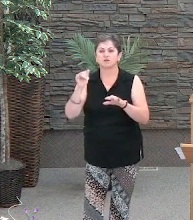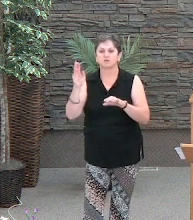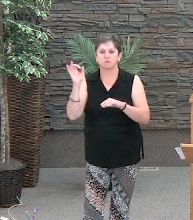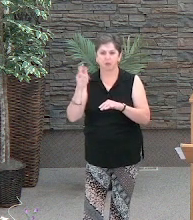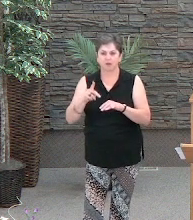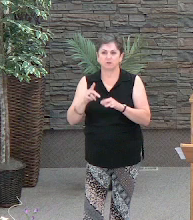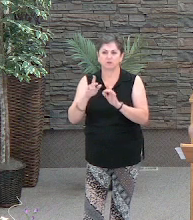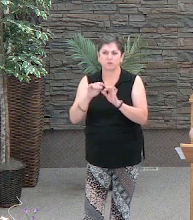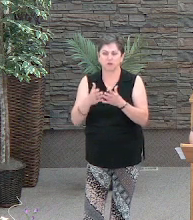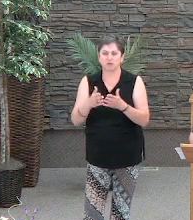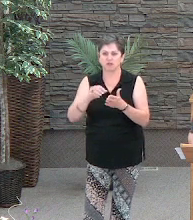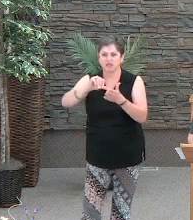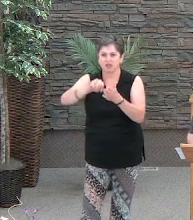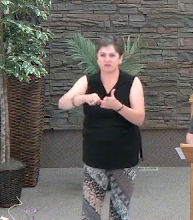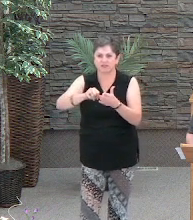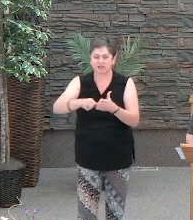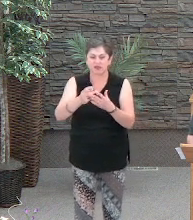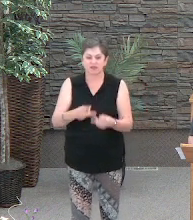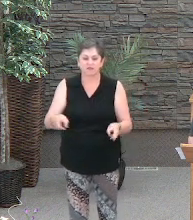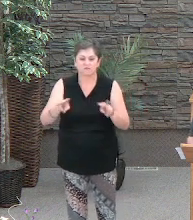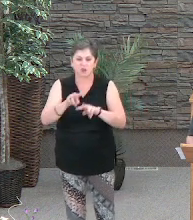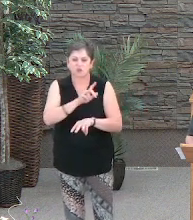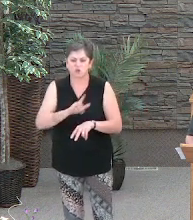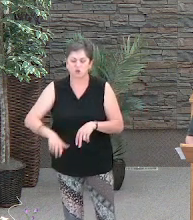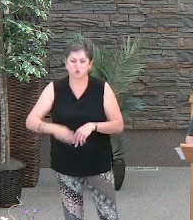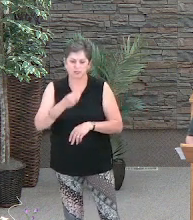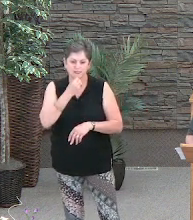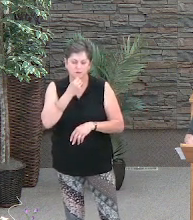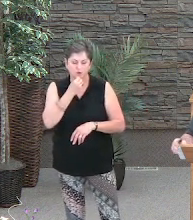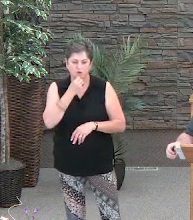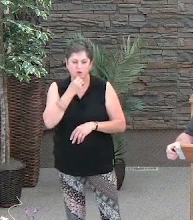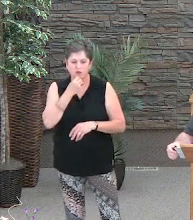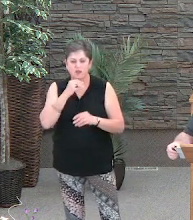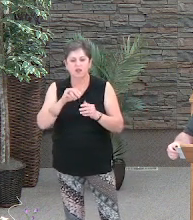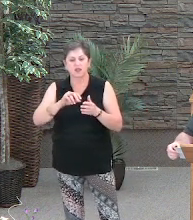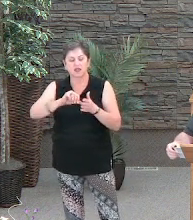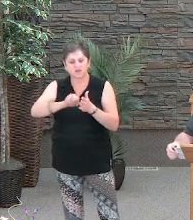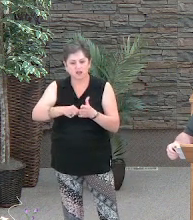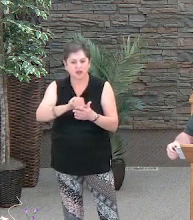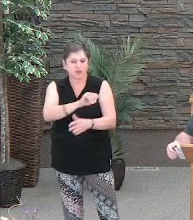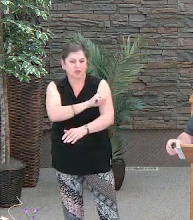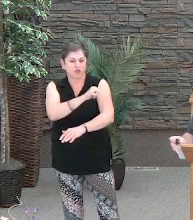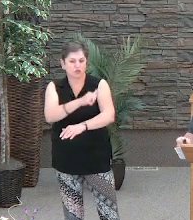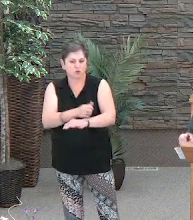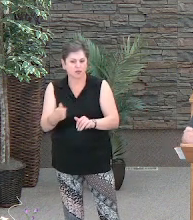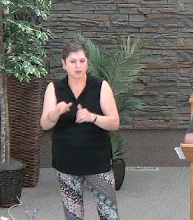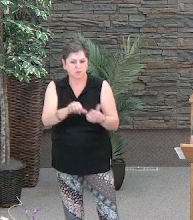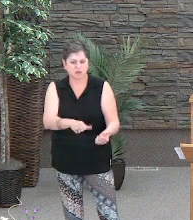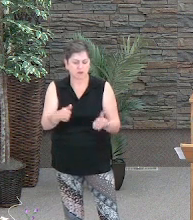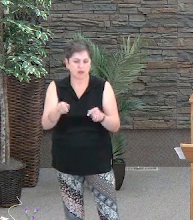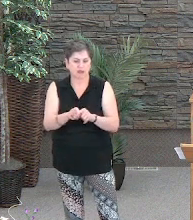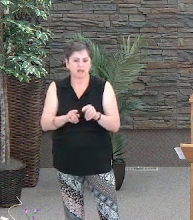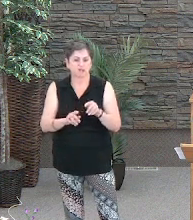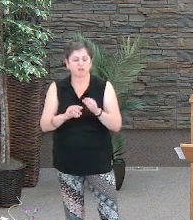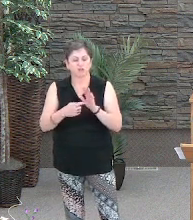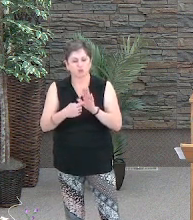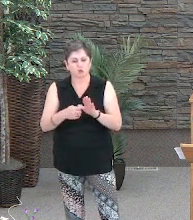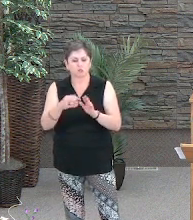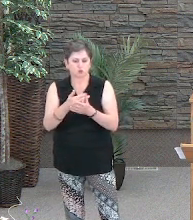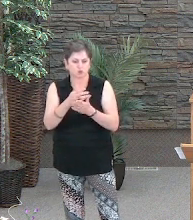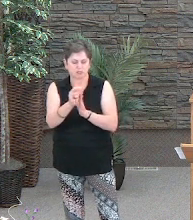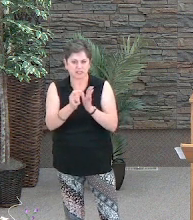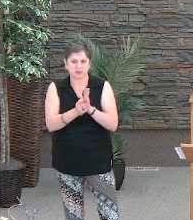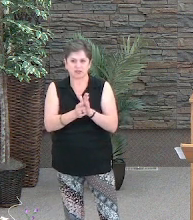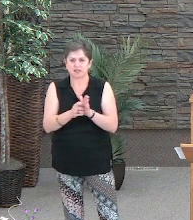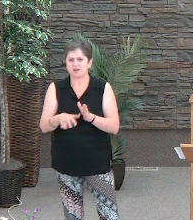Bible. He emphasized the value of the Lord's Supper. He emphasized the authority of baptism as it appears in the New Testament. And